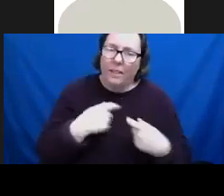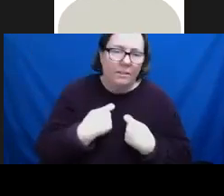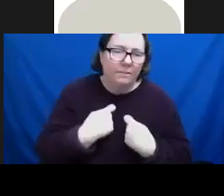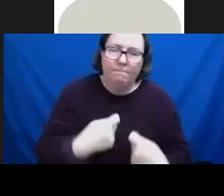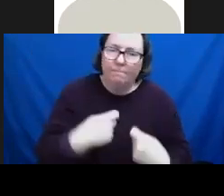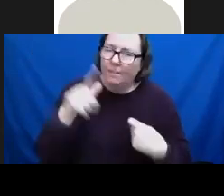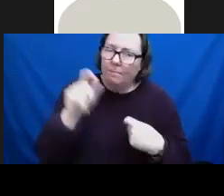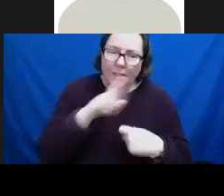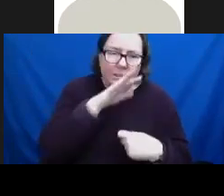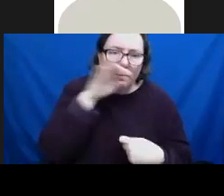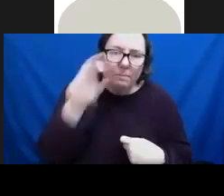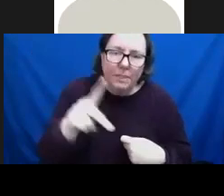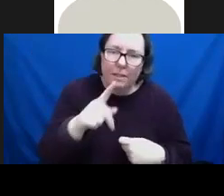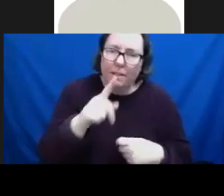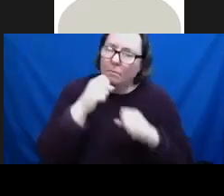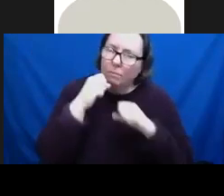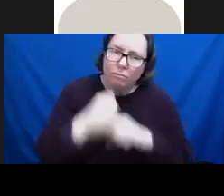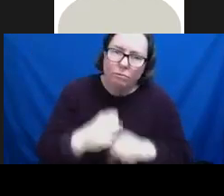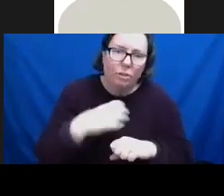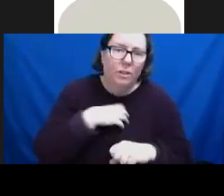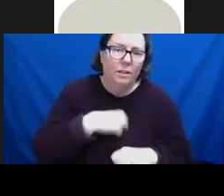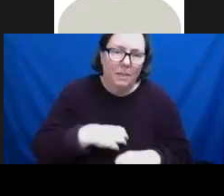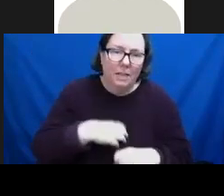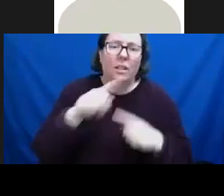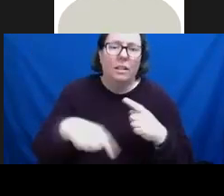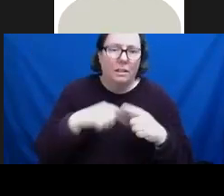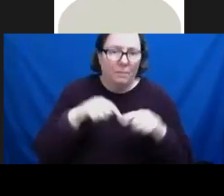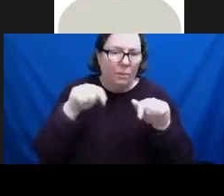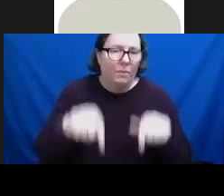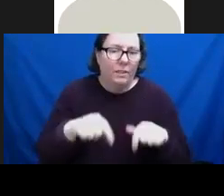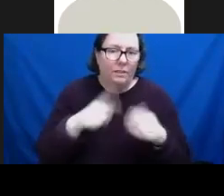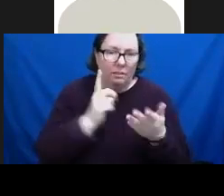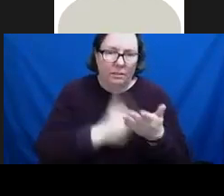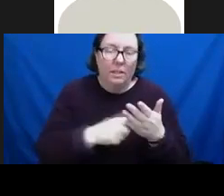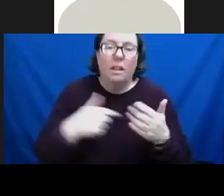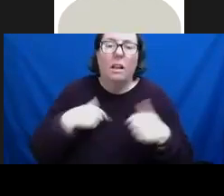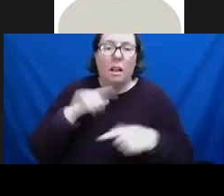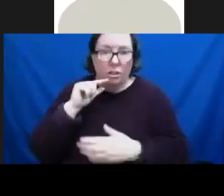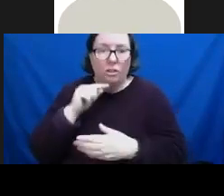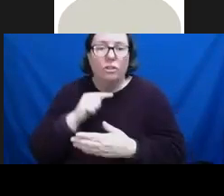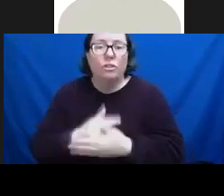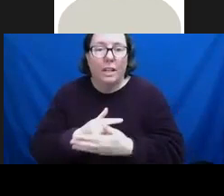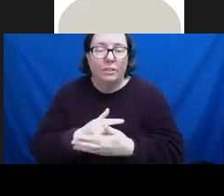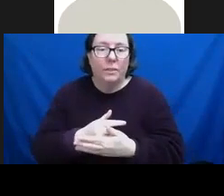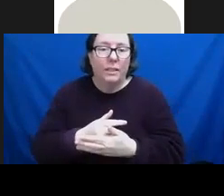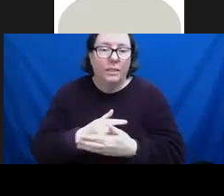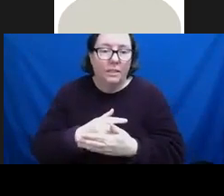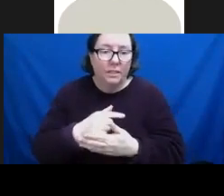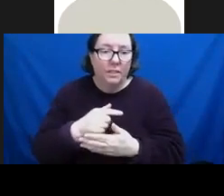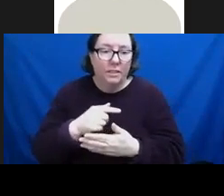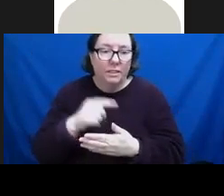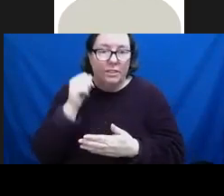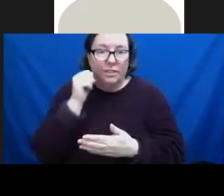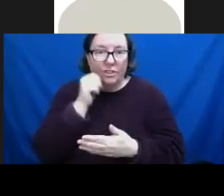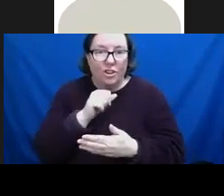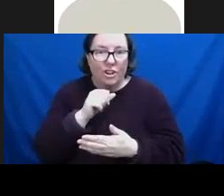speak. I feel very passionate about this issue. I am a graduate of Girls Latin School, so I have dated